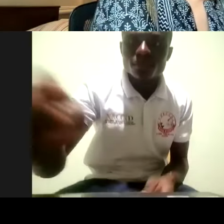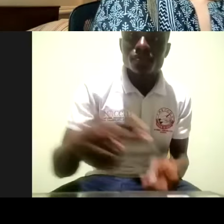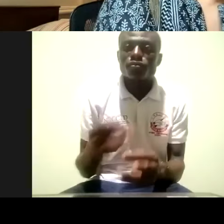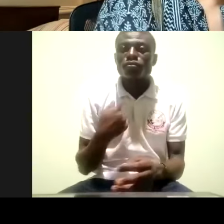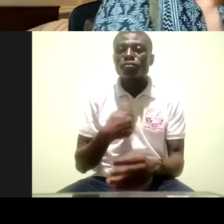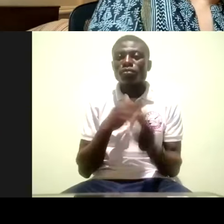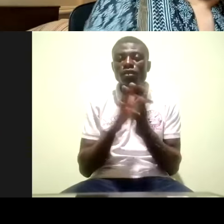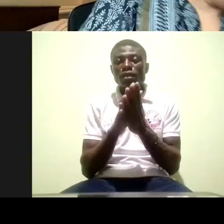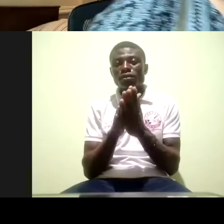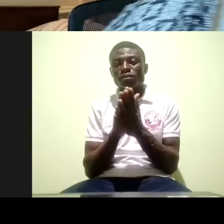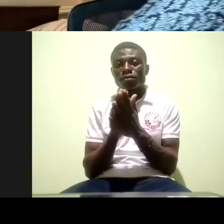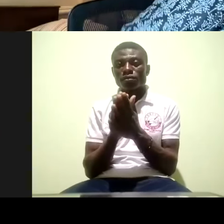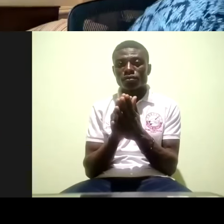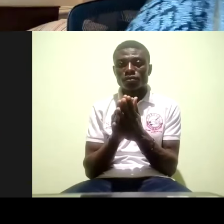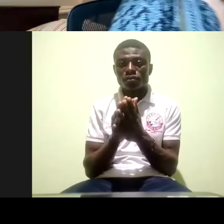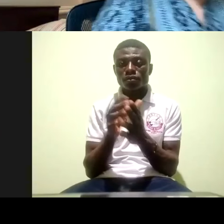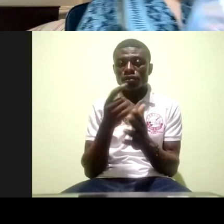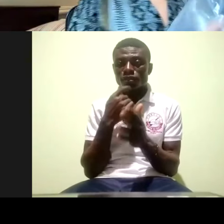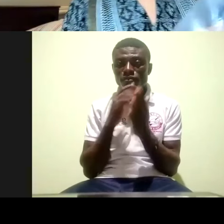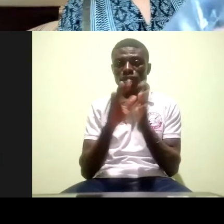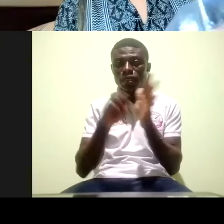them, there are